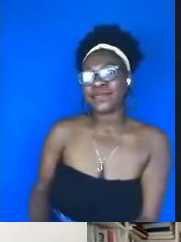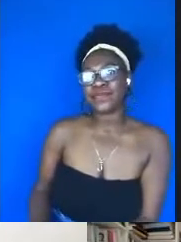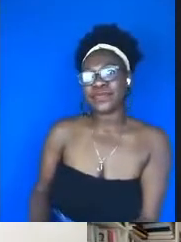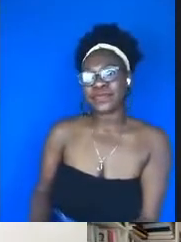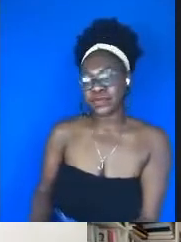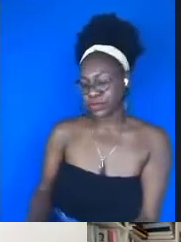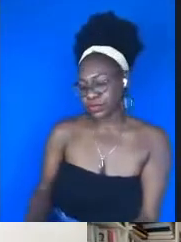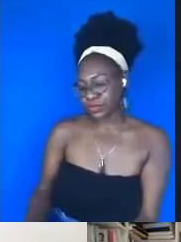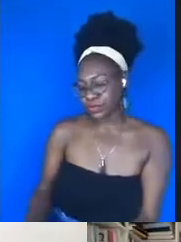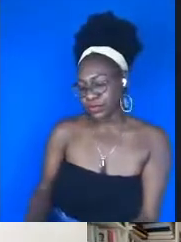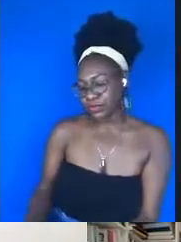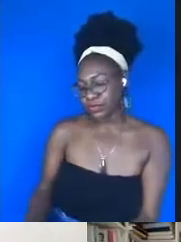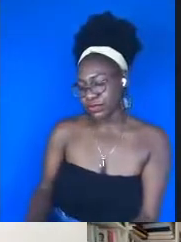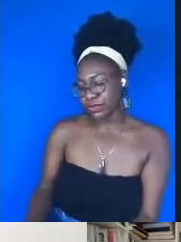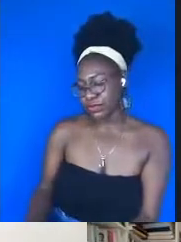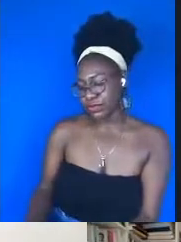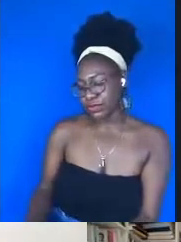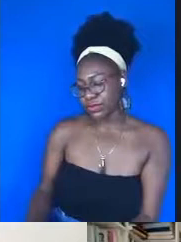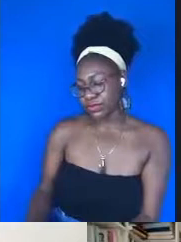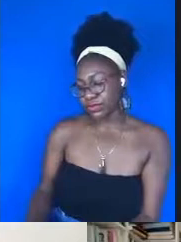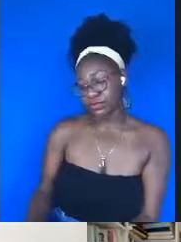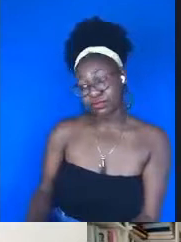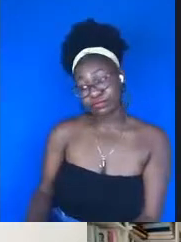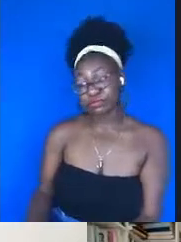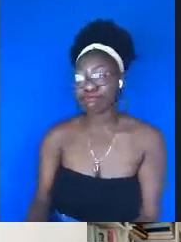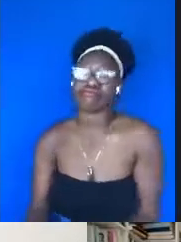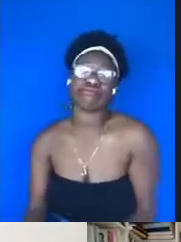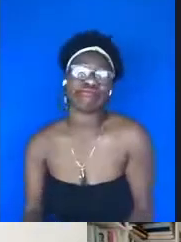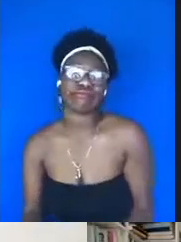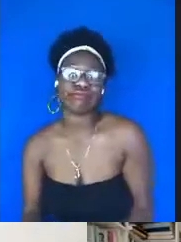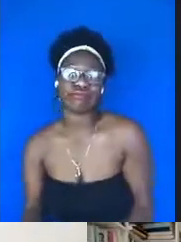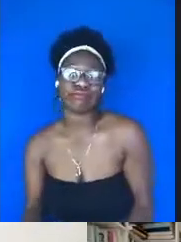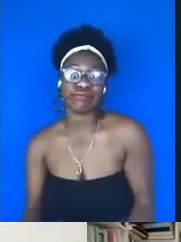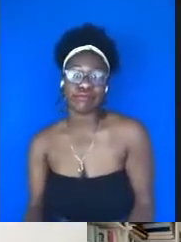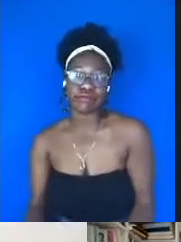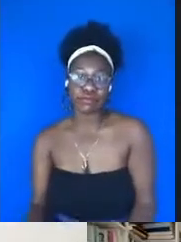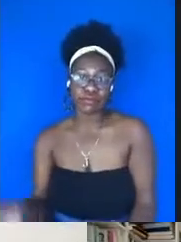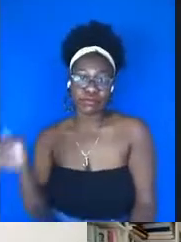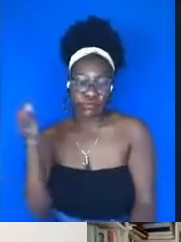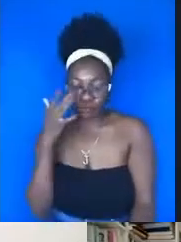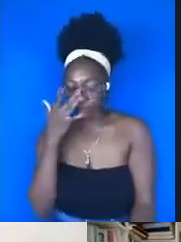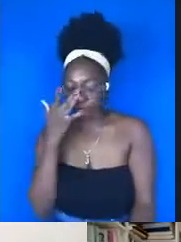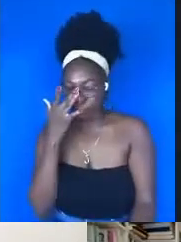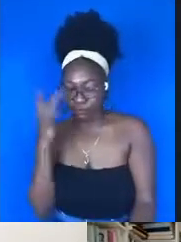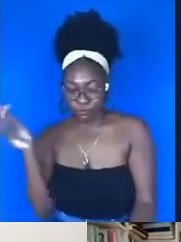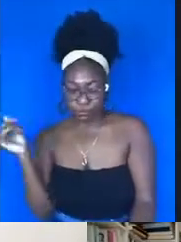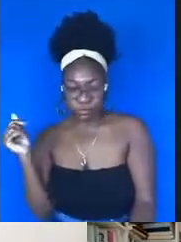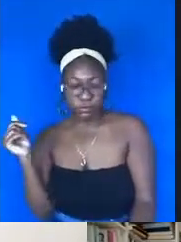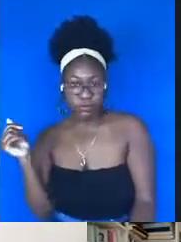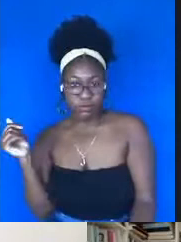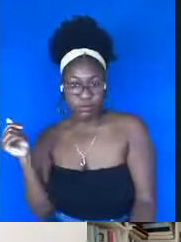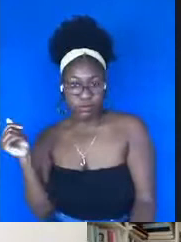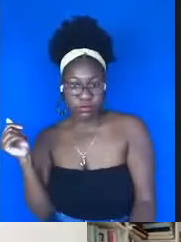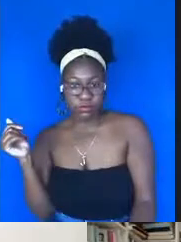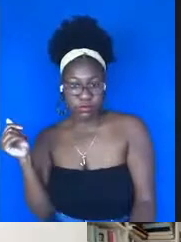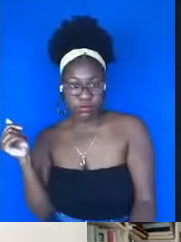What one gives is what one gets. When will we three meet again? In thunder, lightning, or in